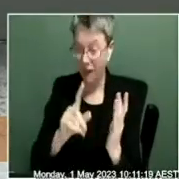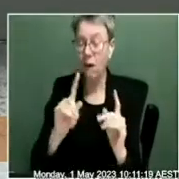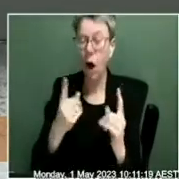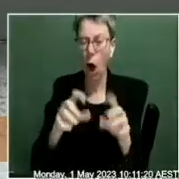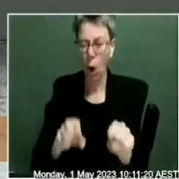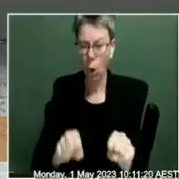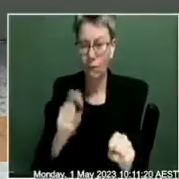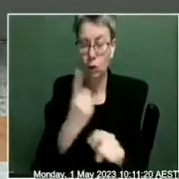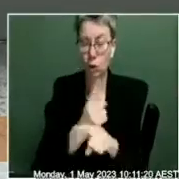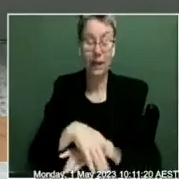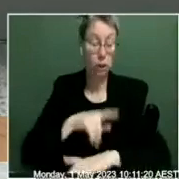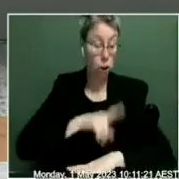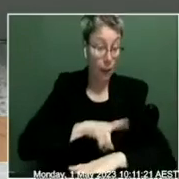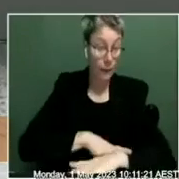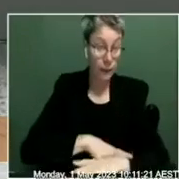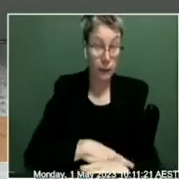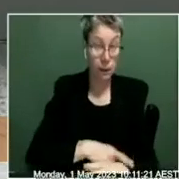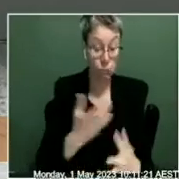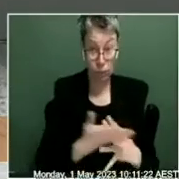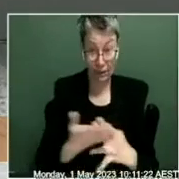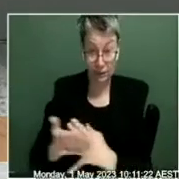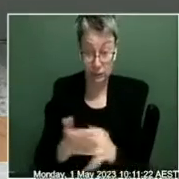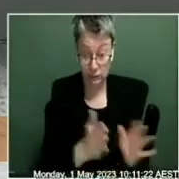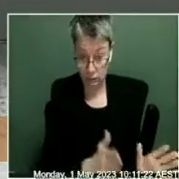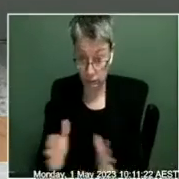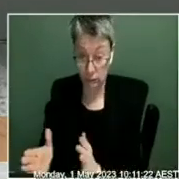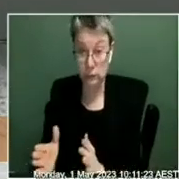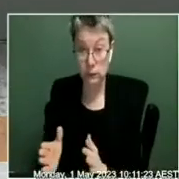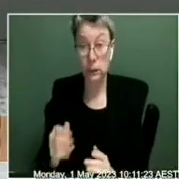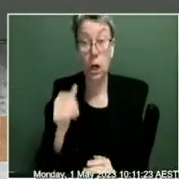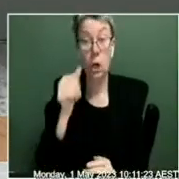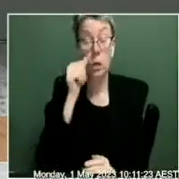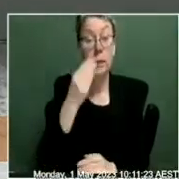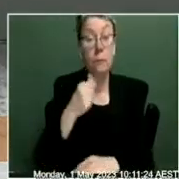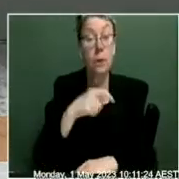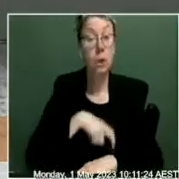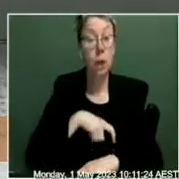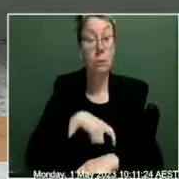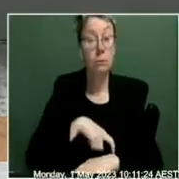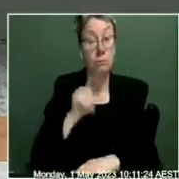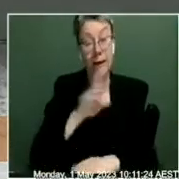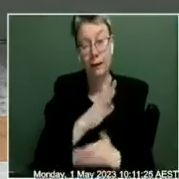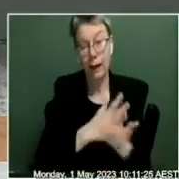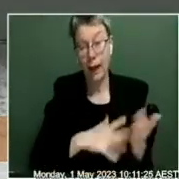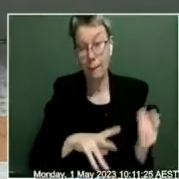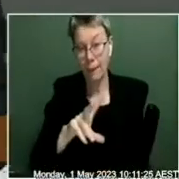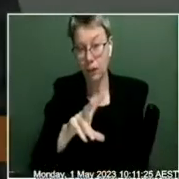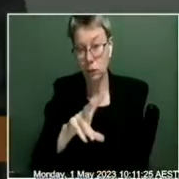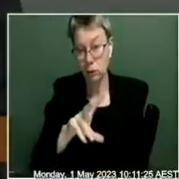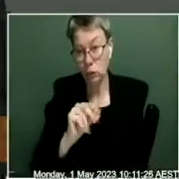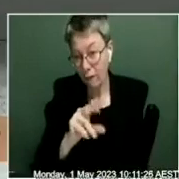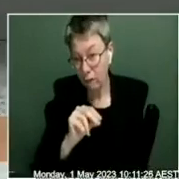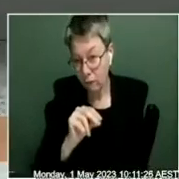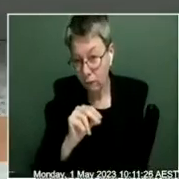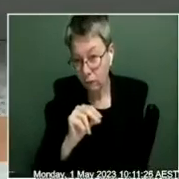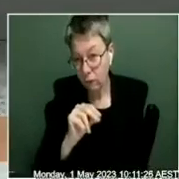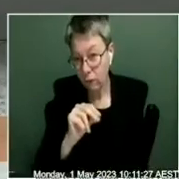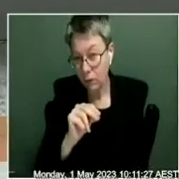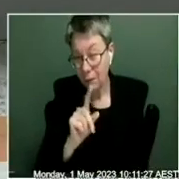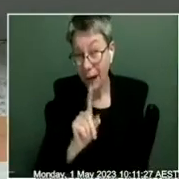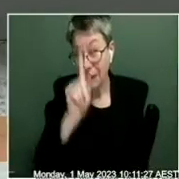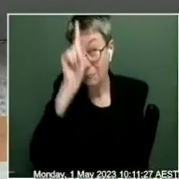12:30 there may be some building works upstairs, and so we had an ideal finishing time of